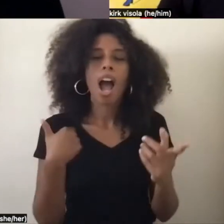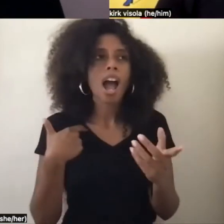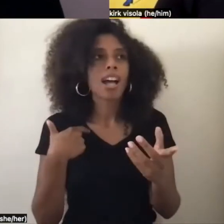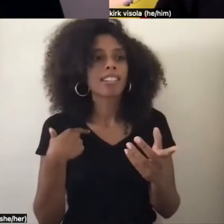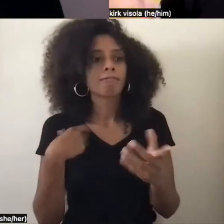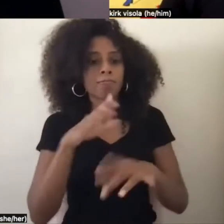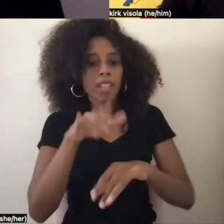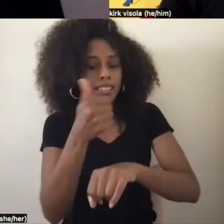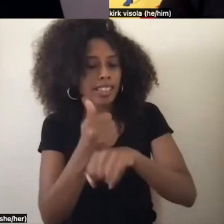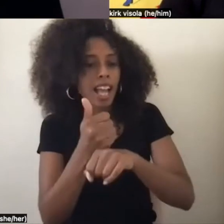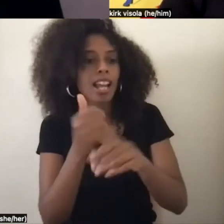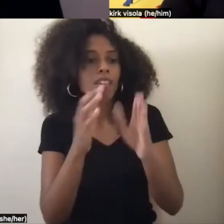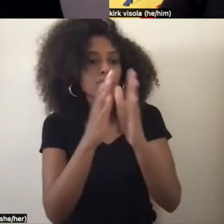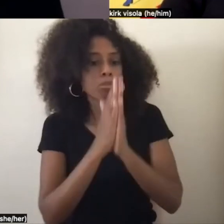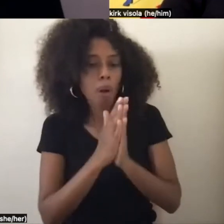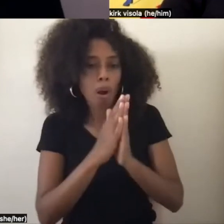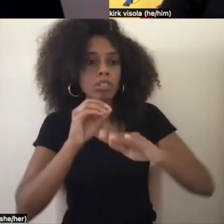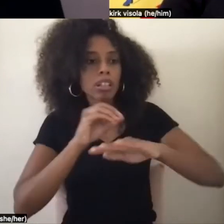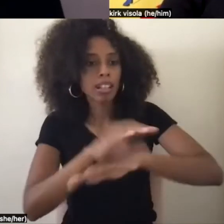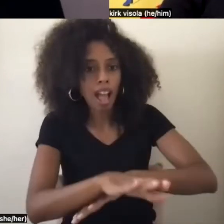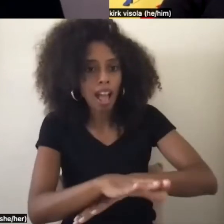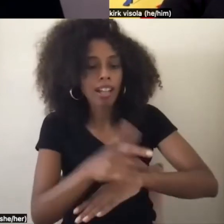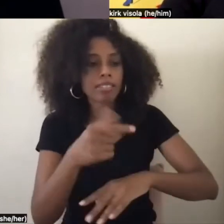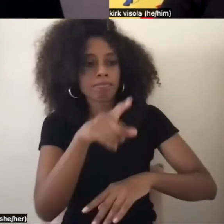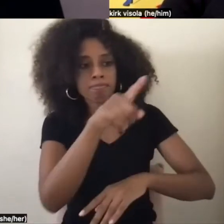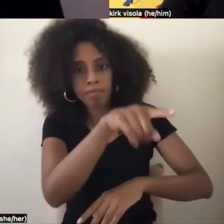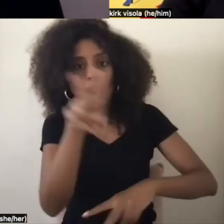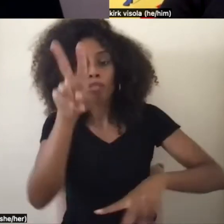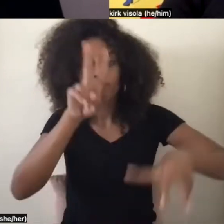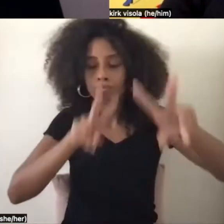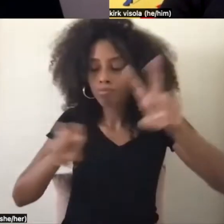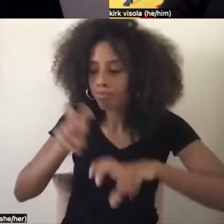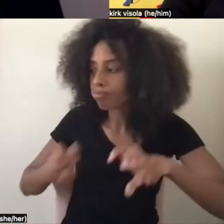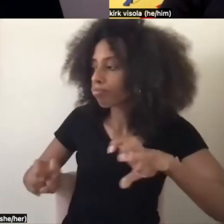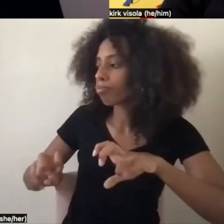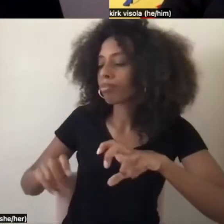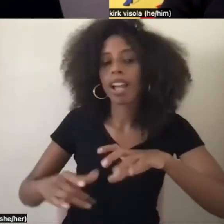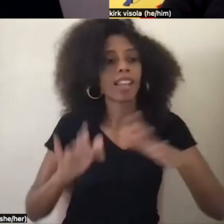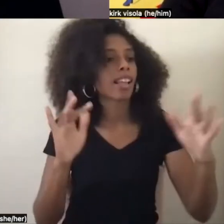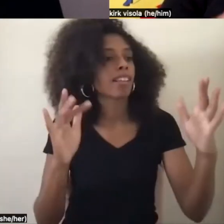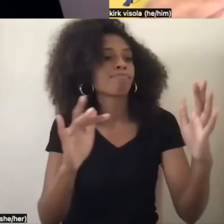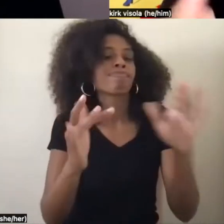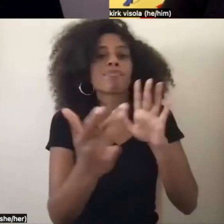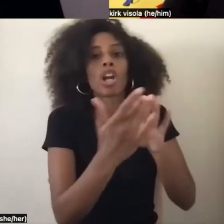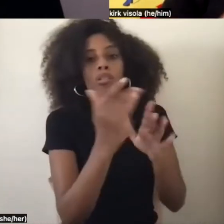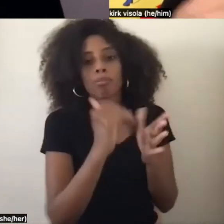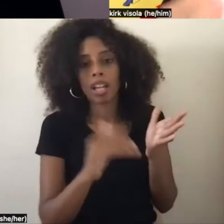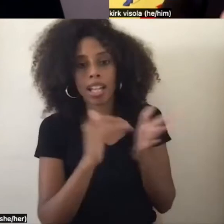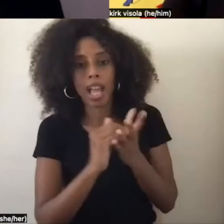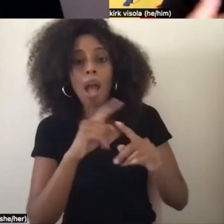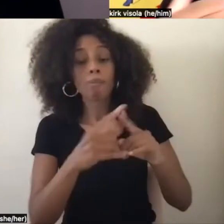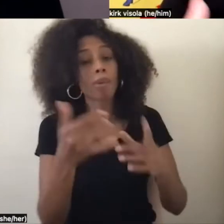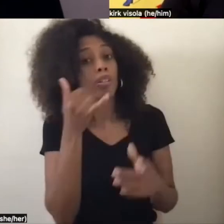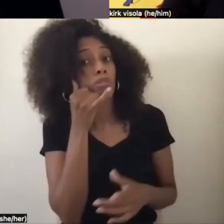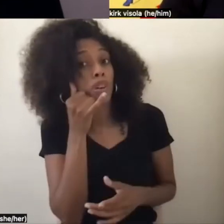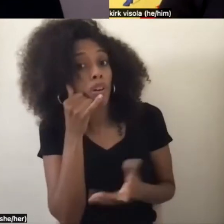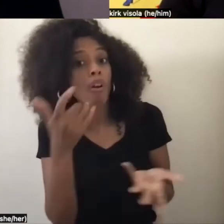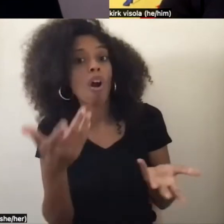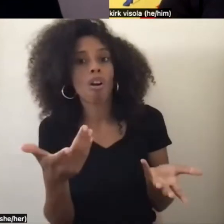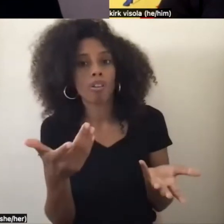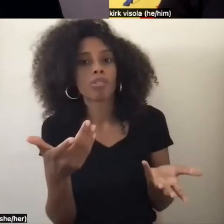them assess and get it back. But I think that having a phone call oftentimes really gives you a feel of how